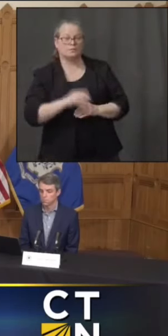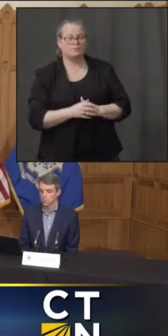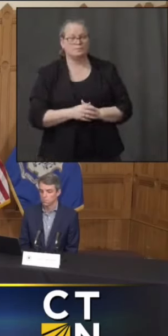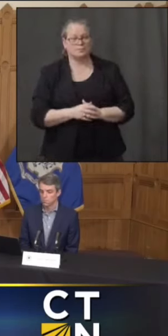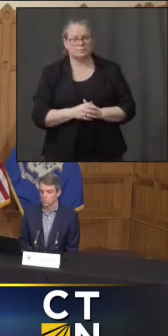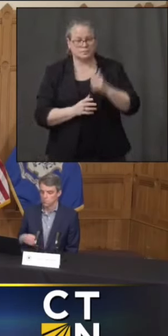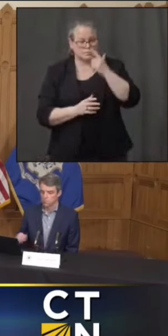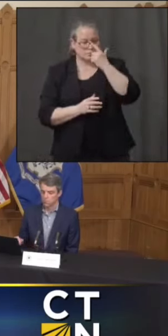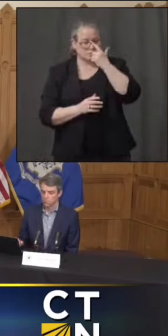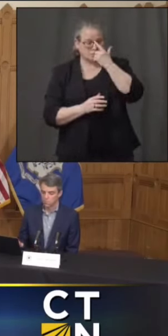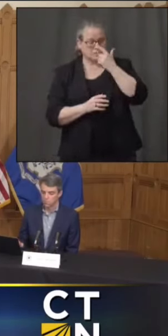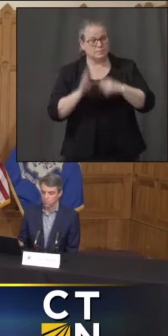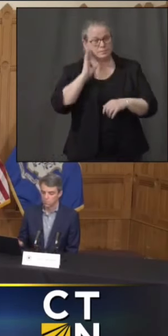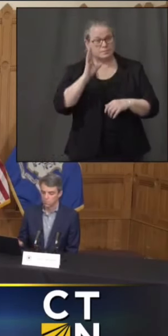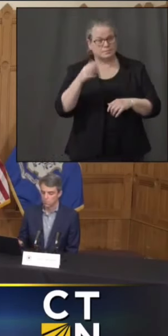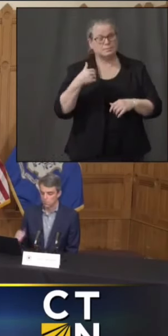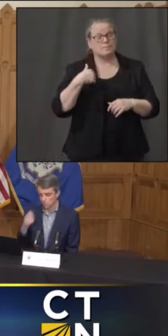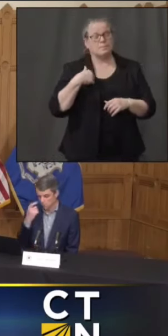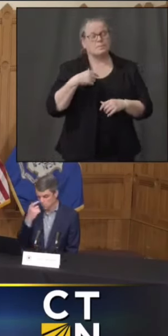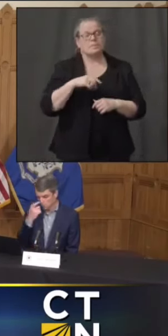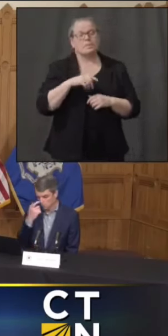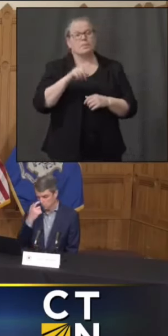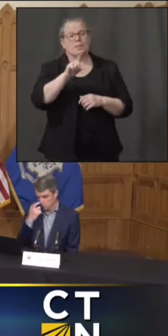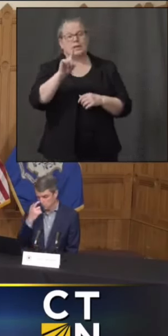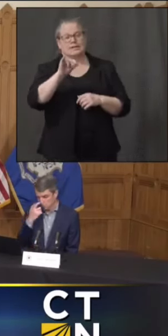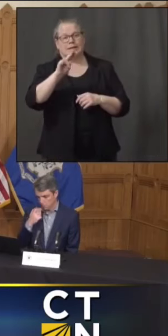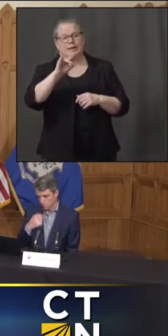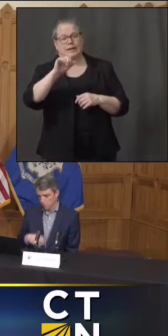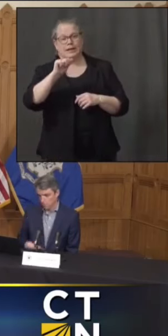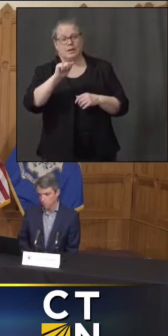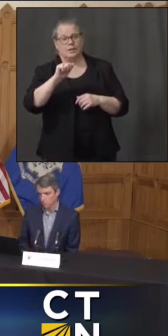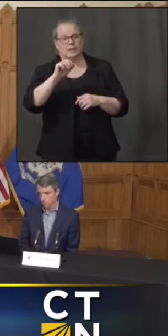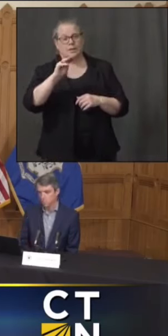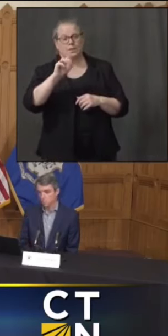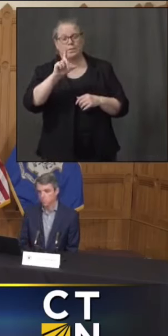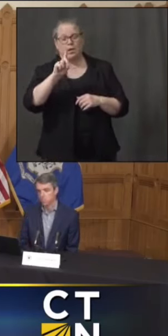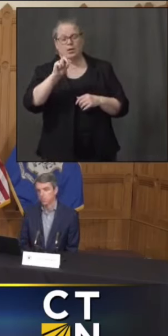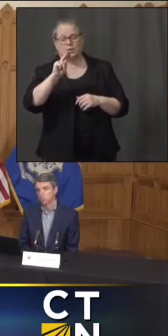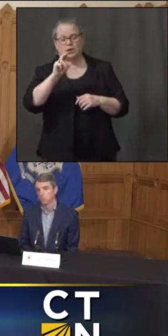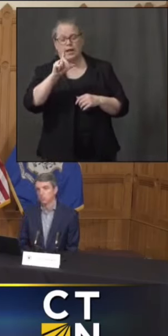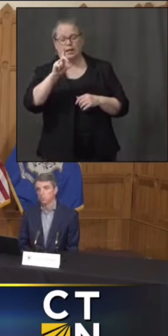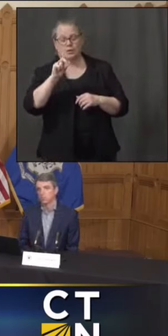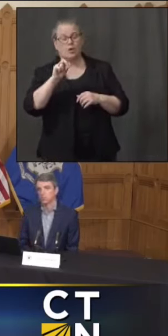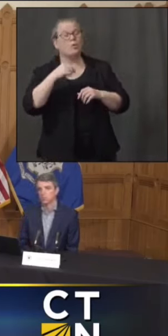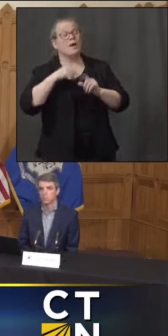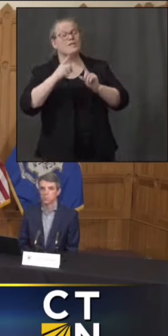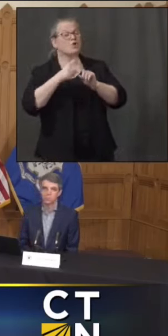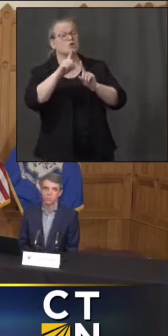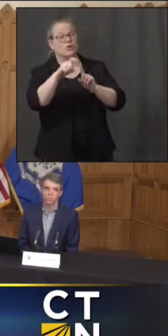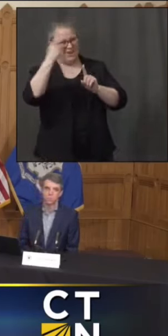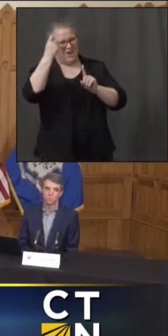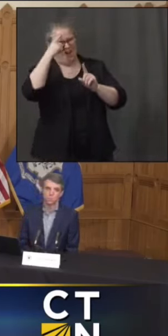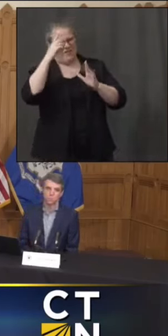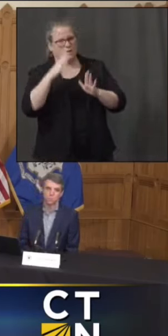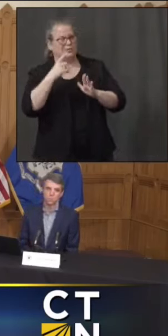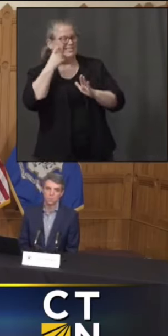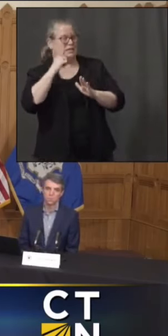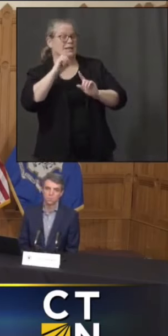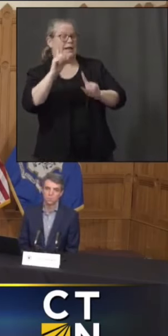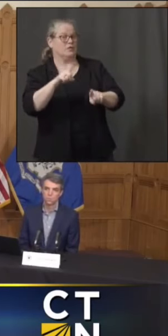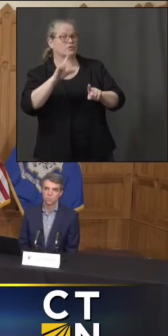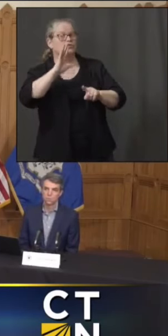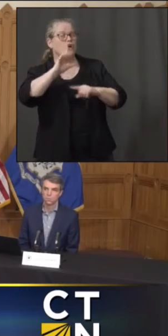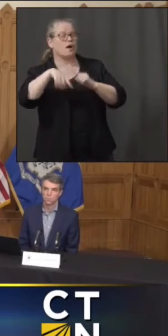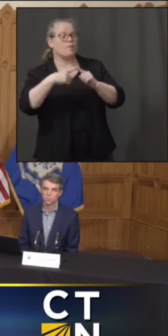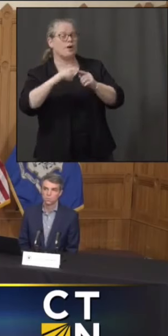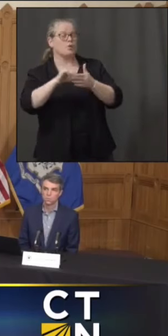Zania Malgado, Fox 61. Actually, Governor, you just answered my first question talking about how you guys are going to be working with New York for contact